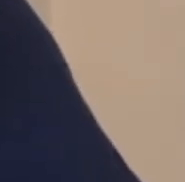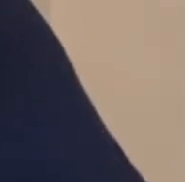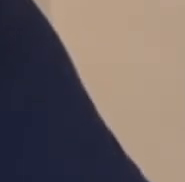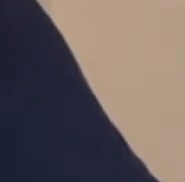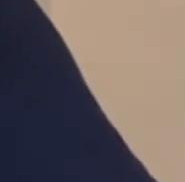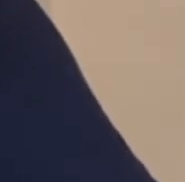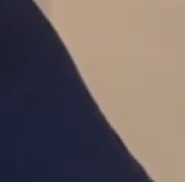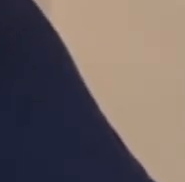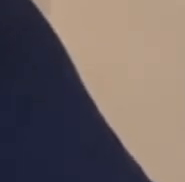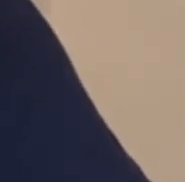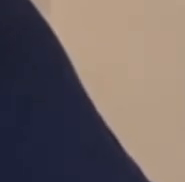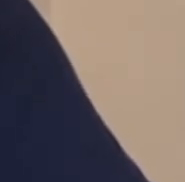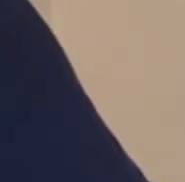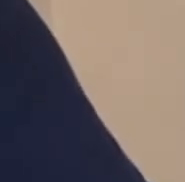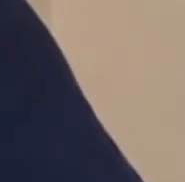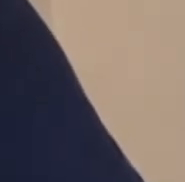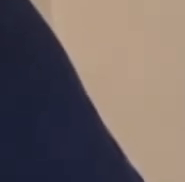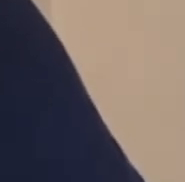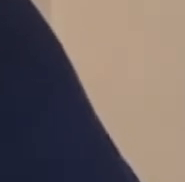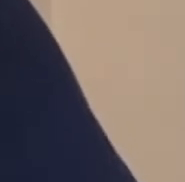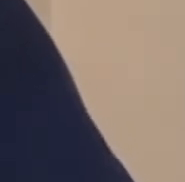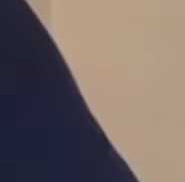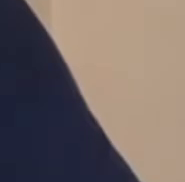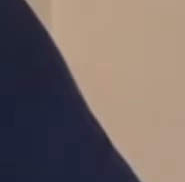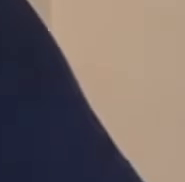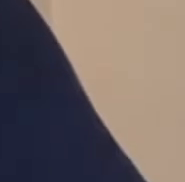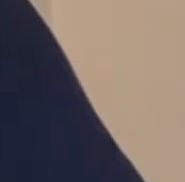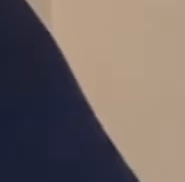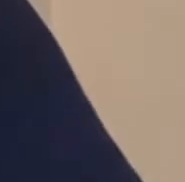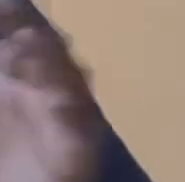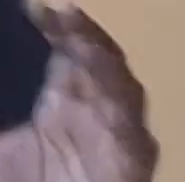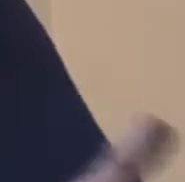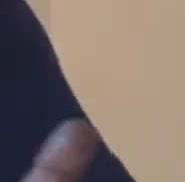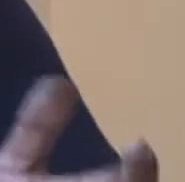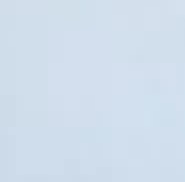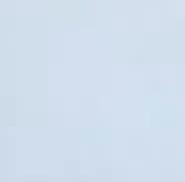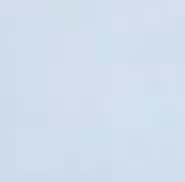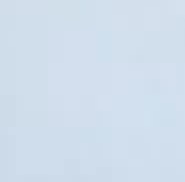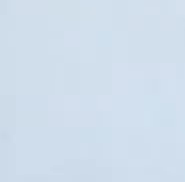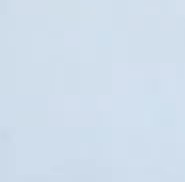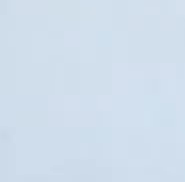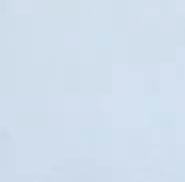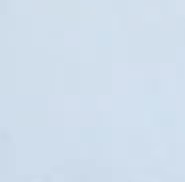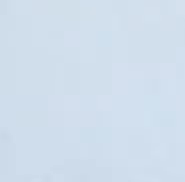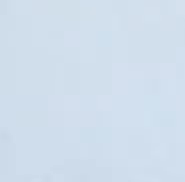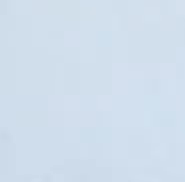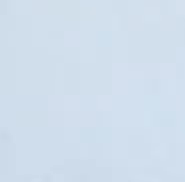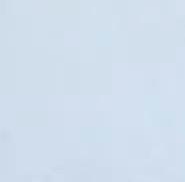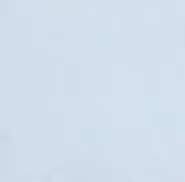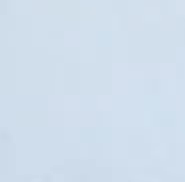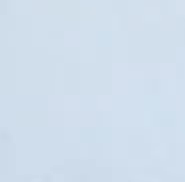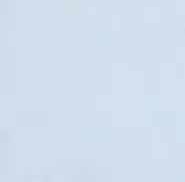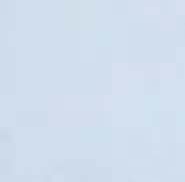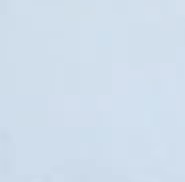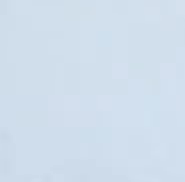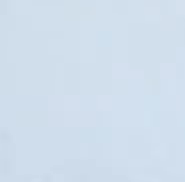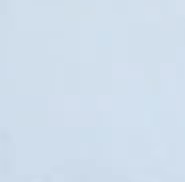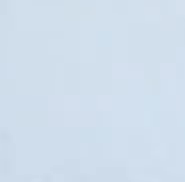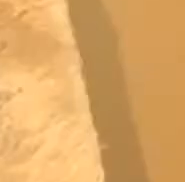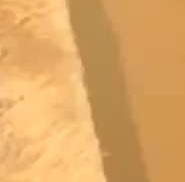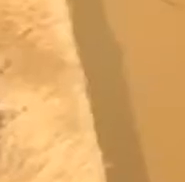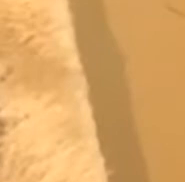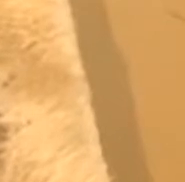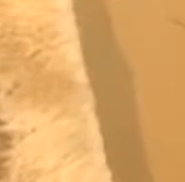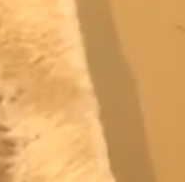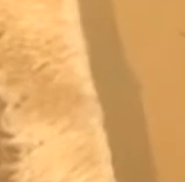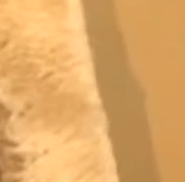artwork. For example, I'm sure you've seen a lot of paintings based on musical instruments.